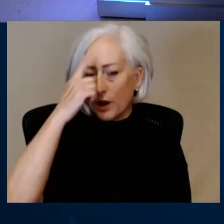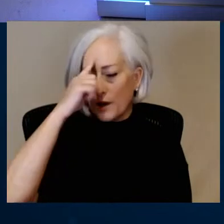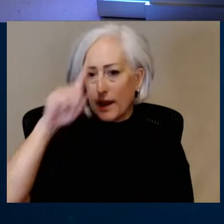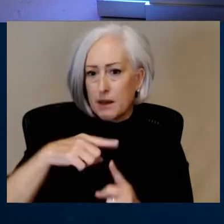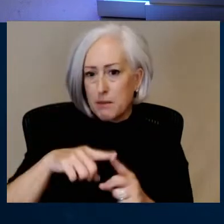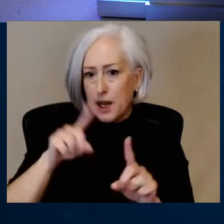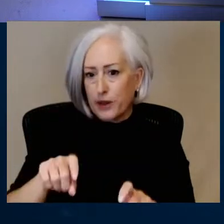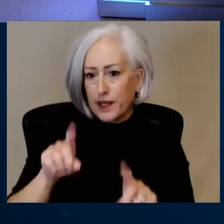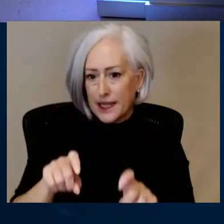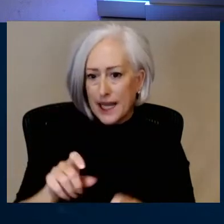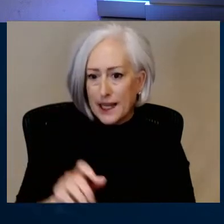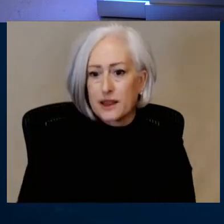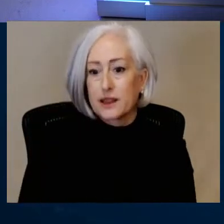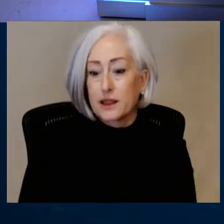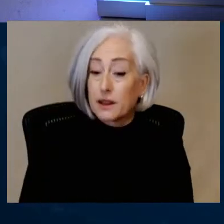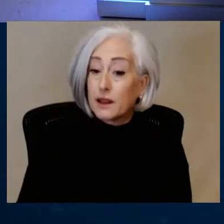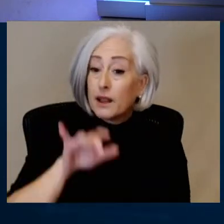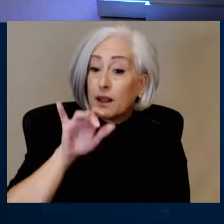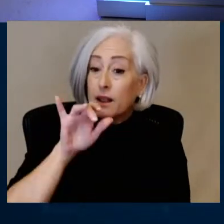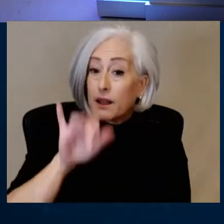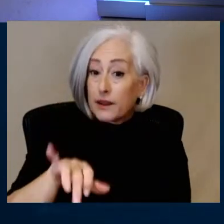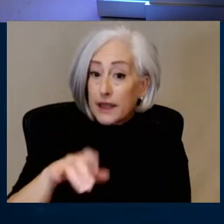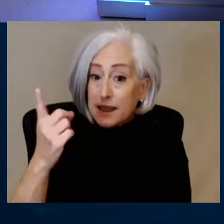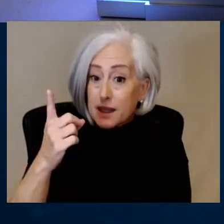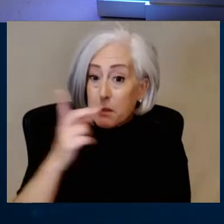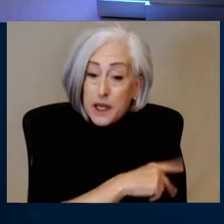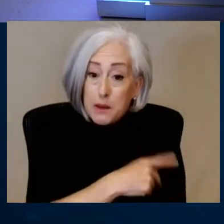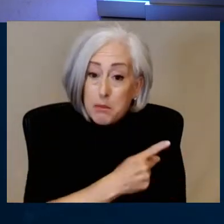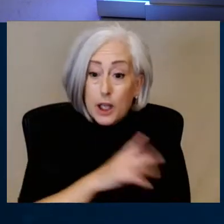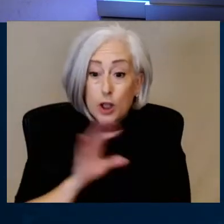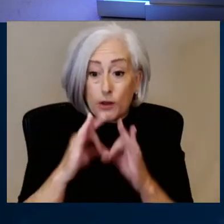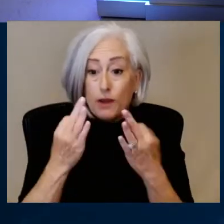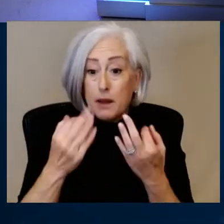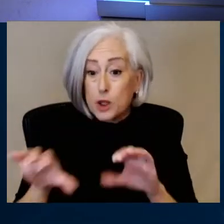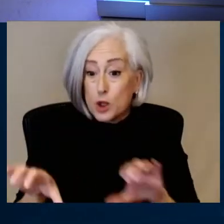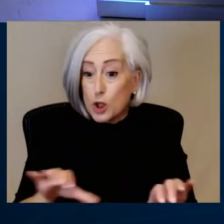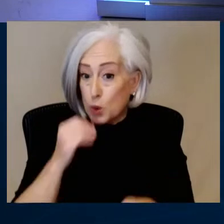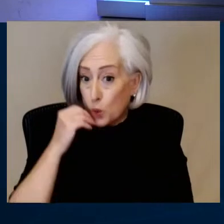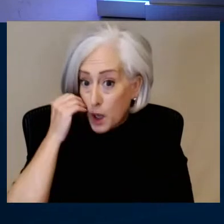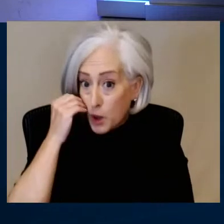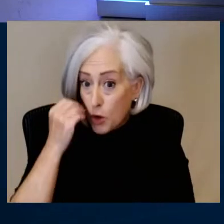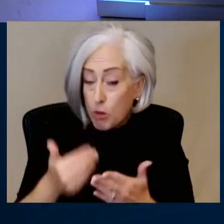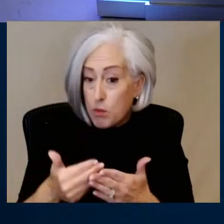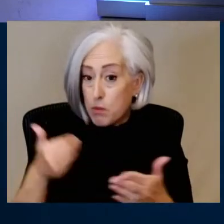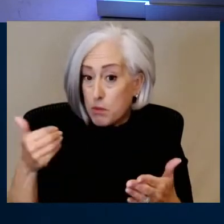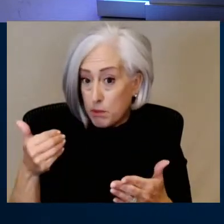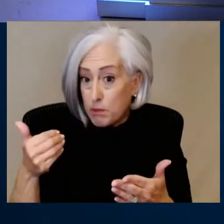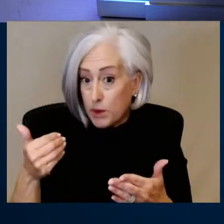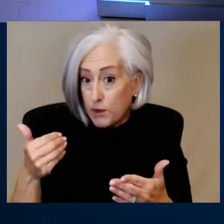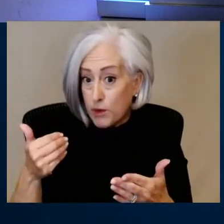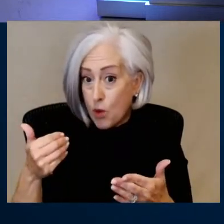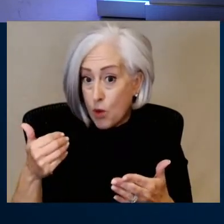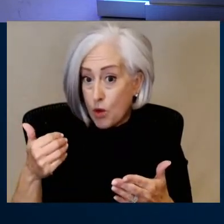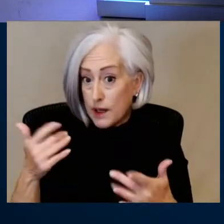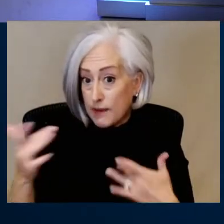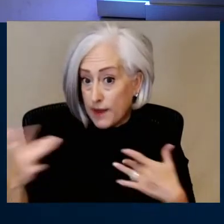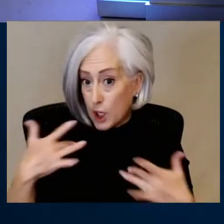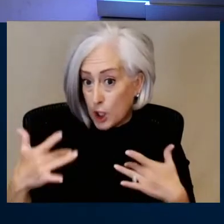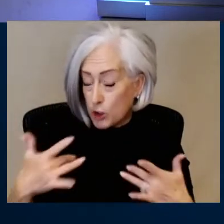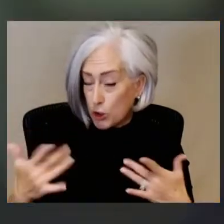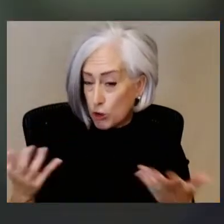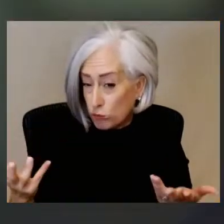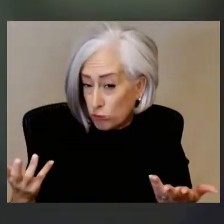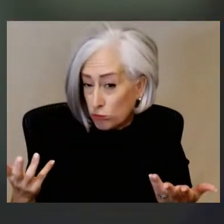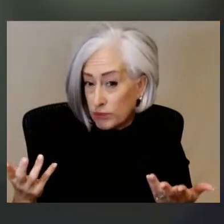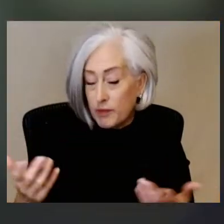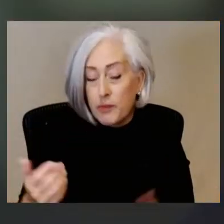something that patients and families should try at home, or before if they have worries and concerns?